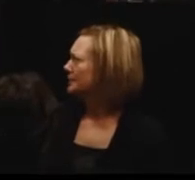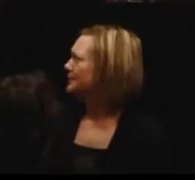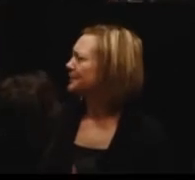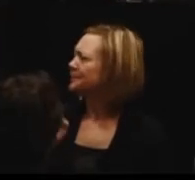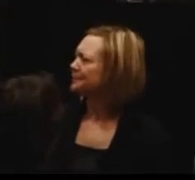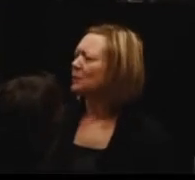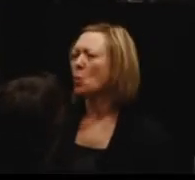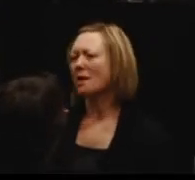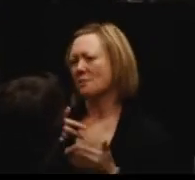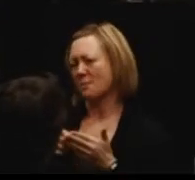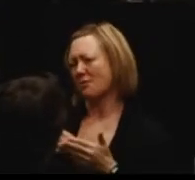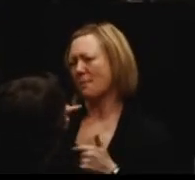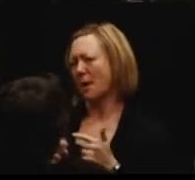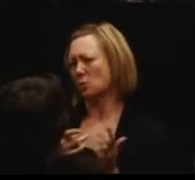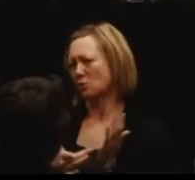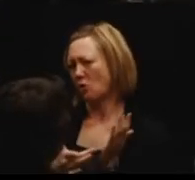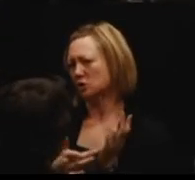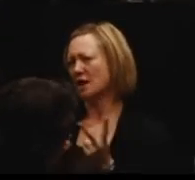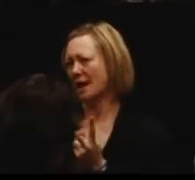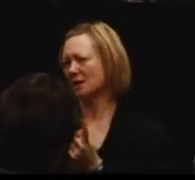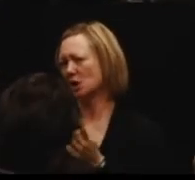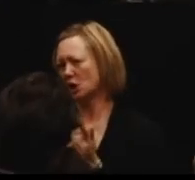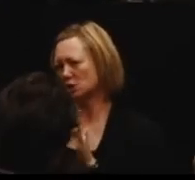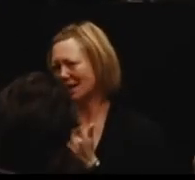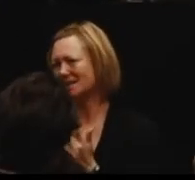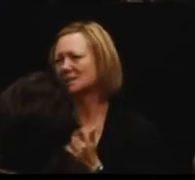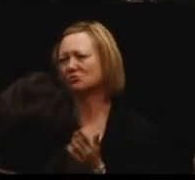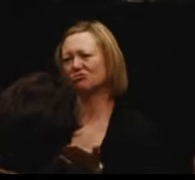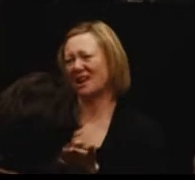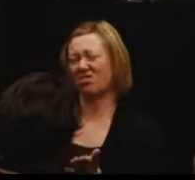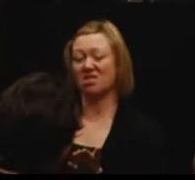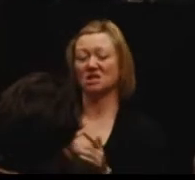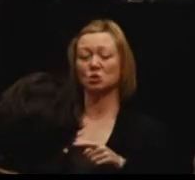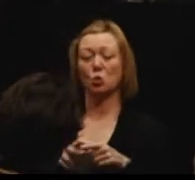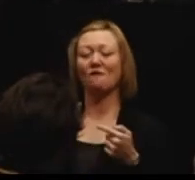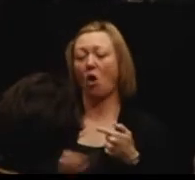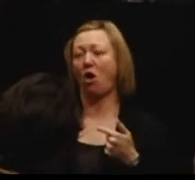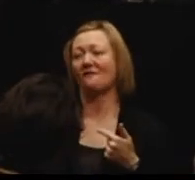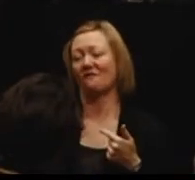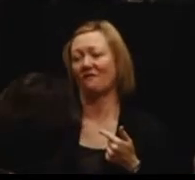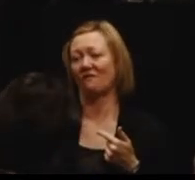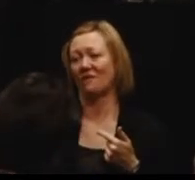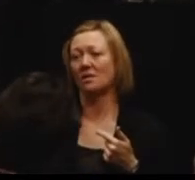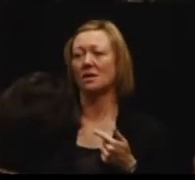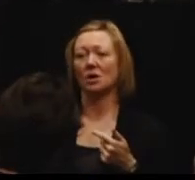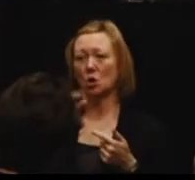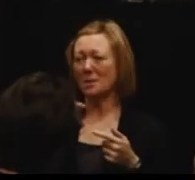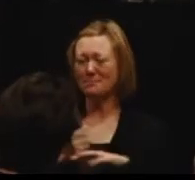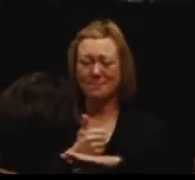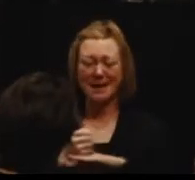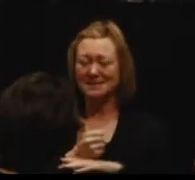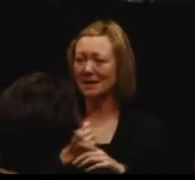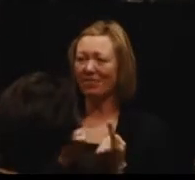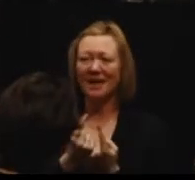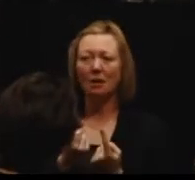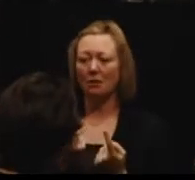technology and the internet as being basically a tool for life, and it could be as basic as knowing how to go online and find a job, and it might not be a job